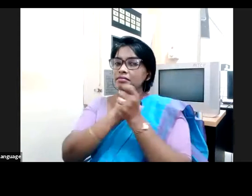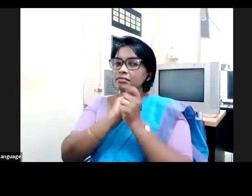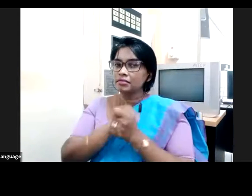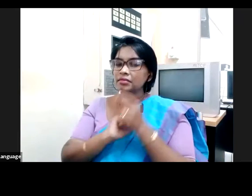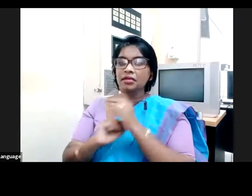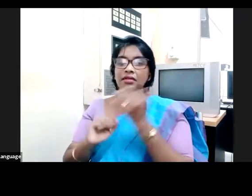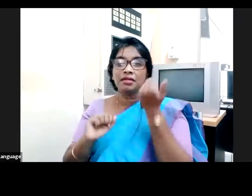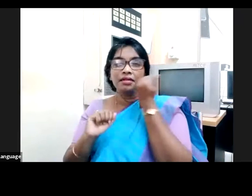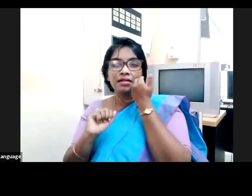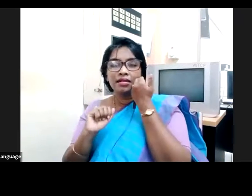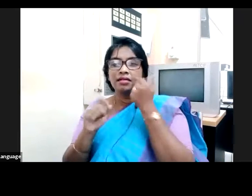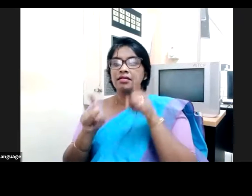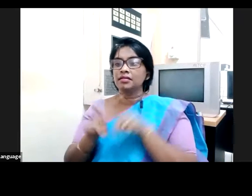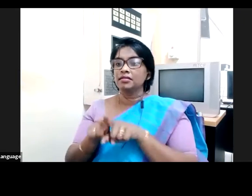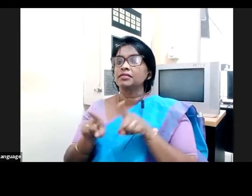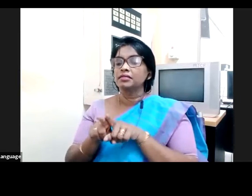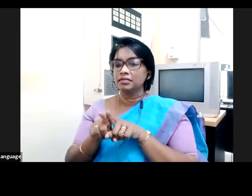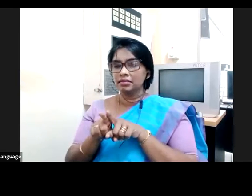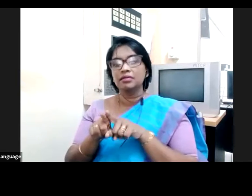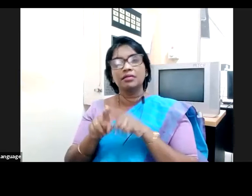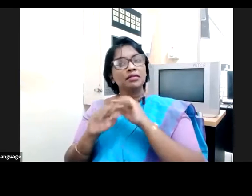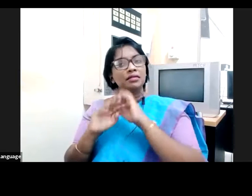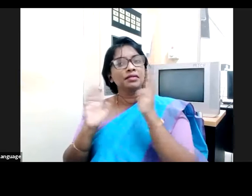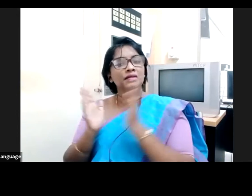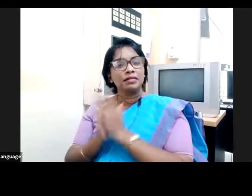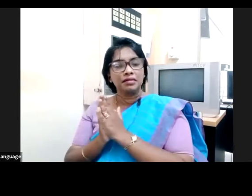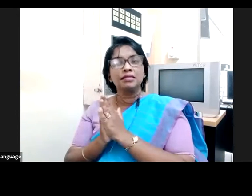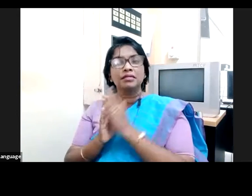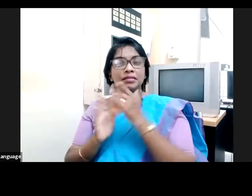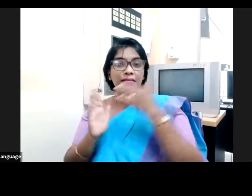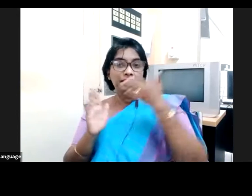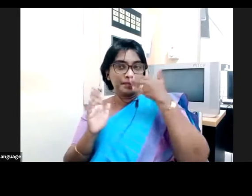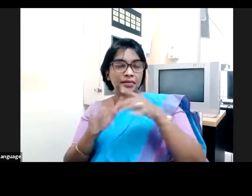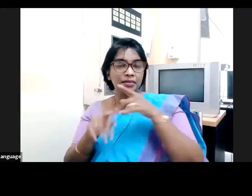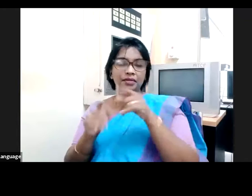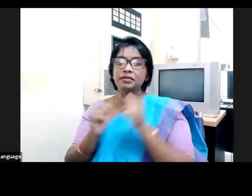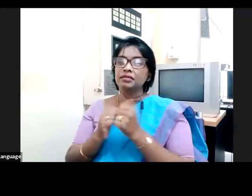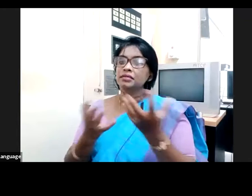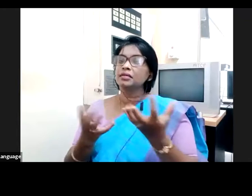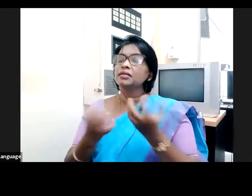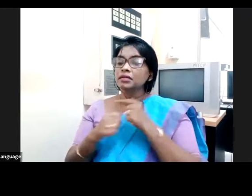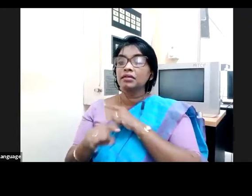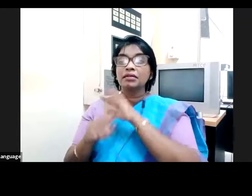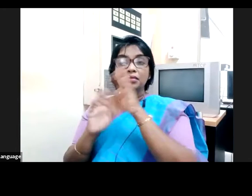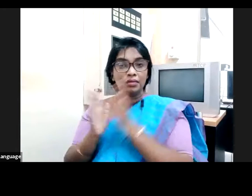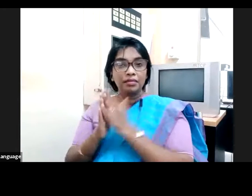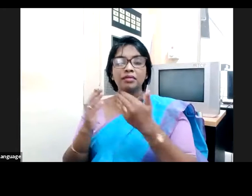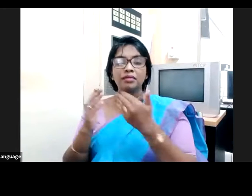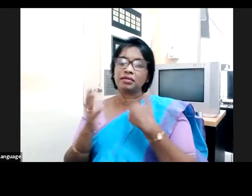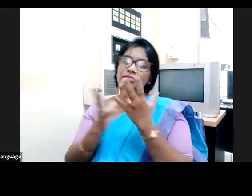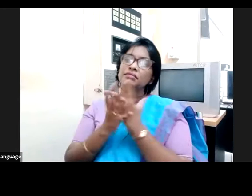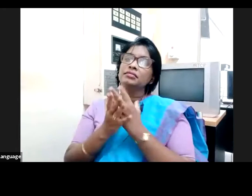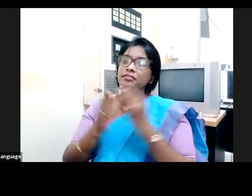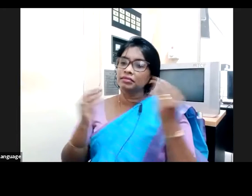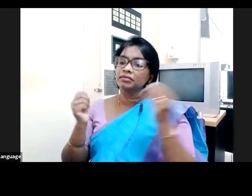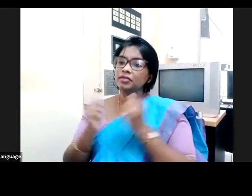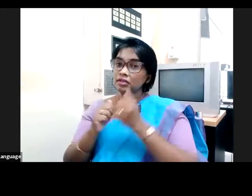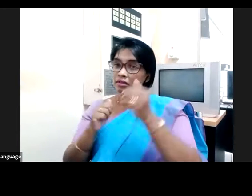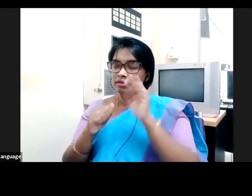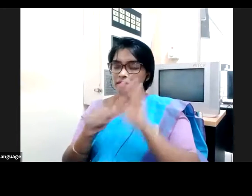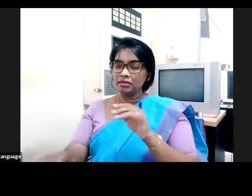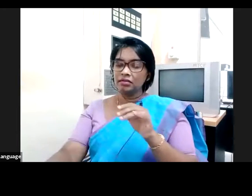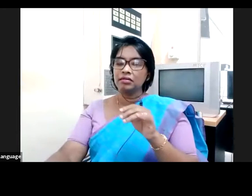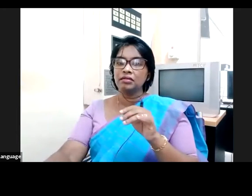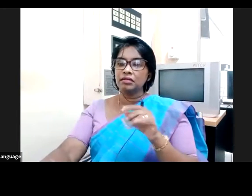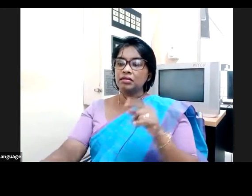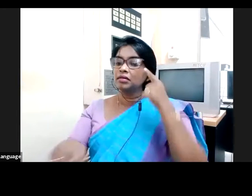STEM concepts are important. And if we miss out, we don't take the right decision. So this is what I would stress.